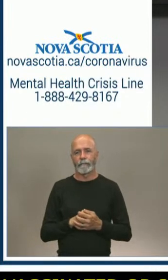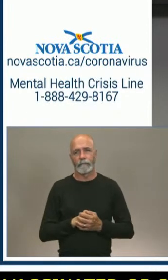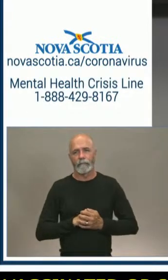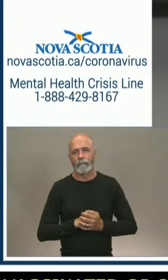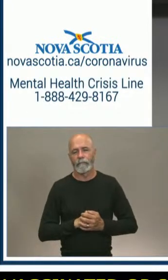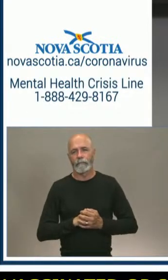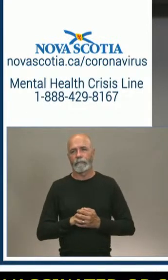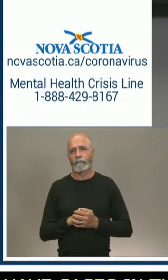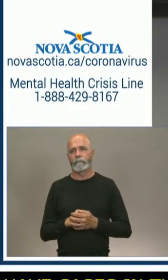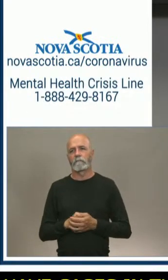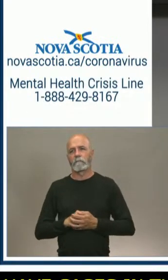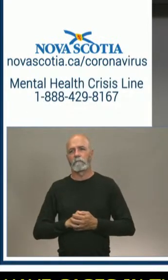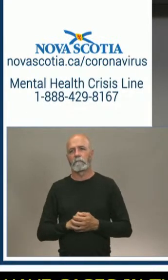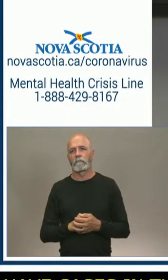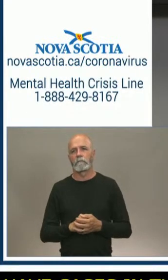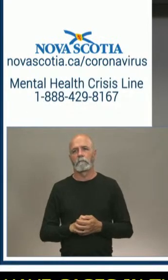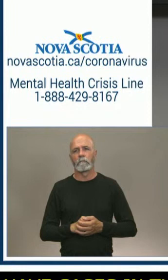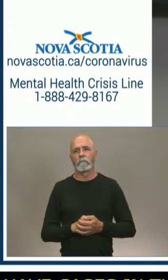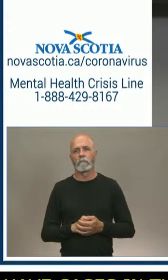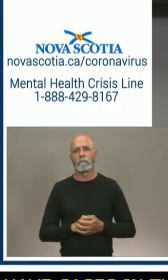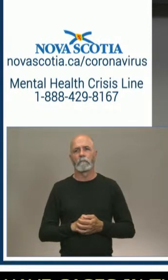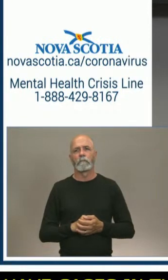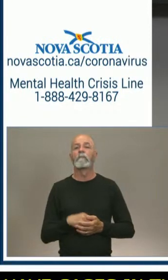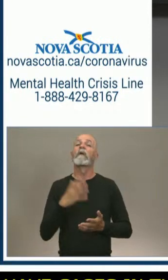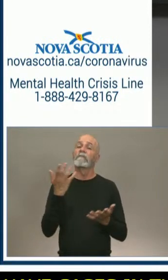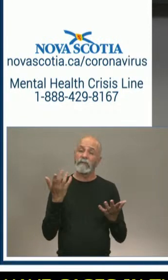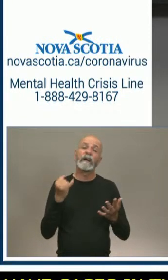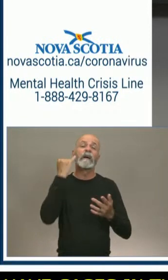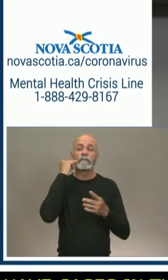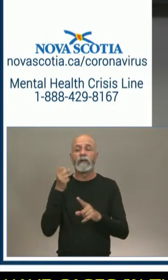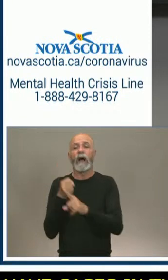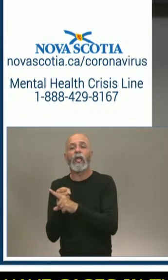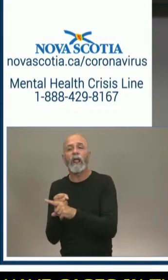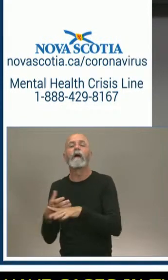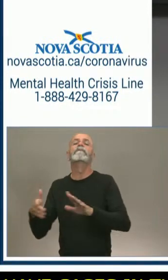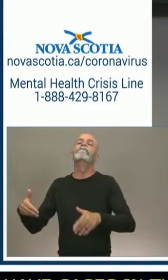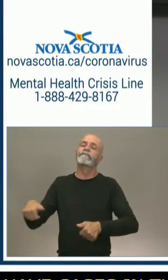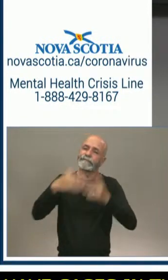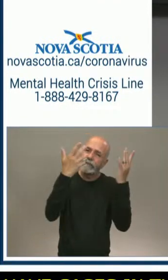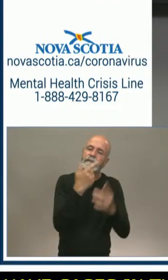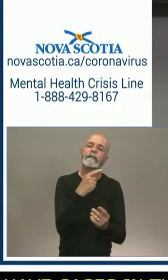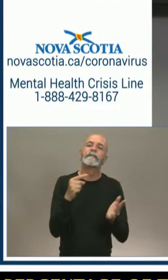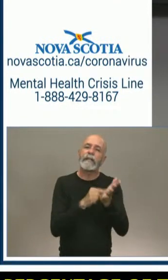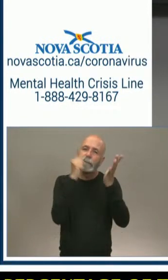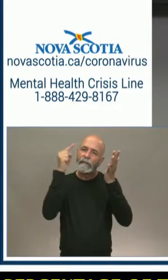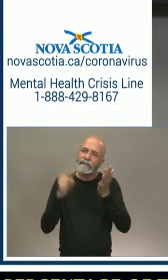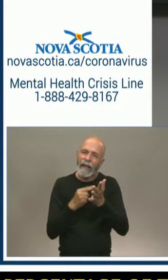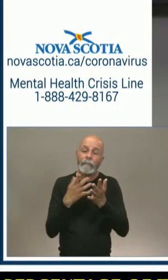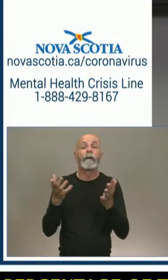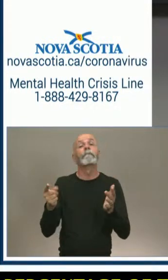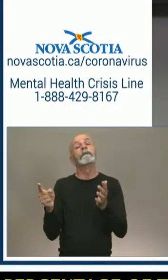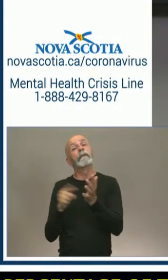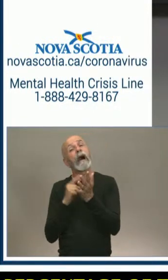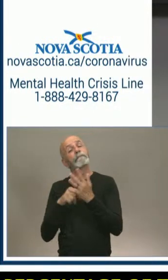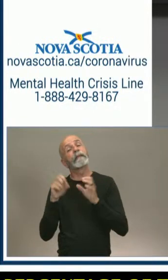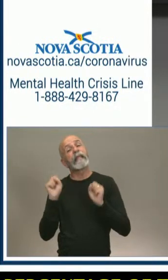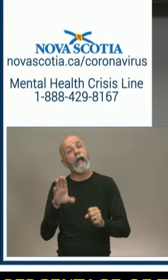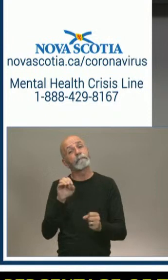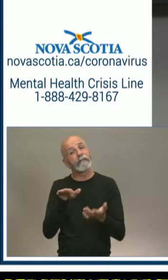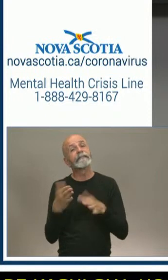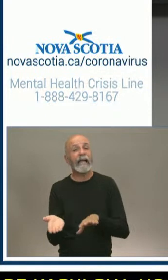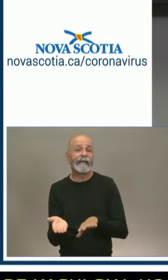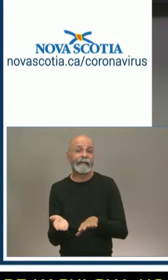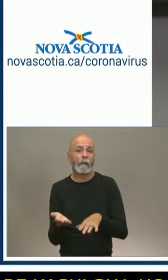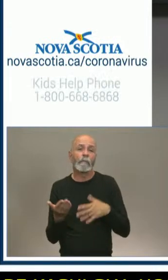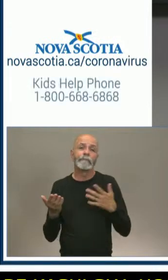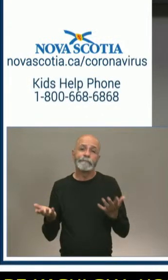be hospitalizations, and occasionally there will be deaths. So we're starting to release those numbers. Also, people